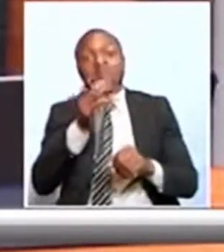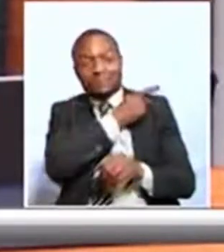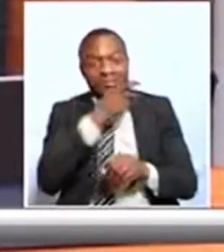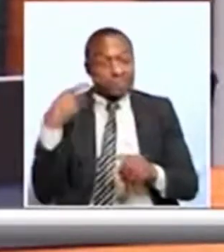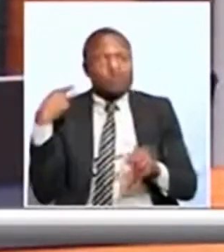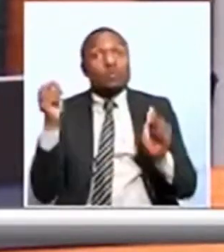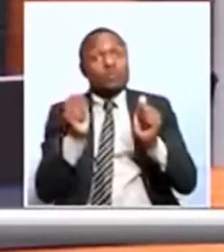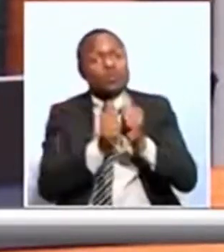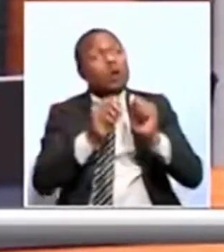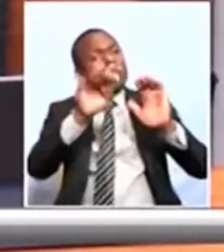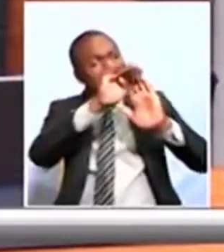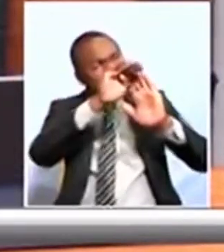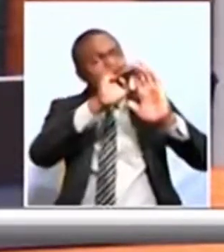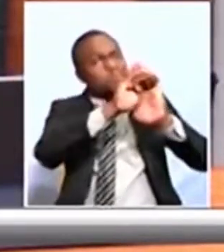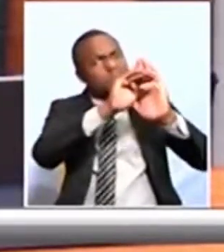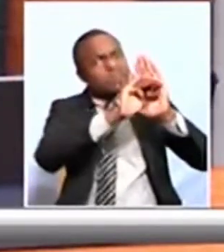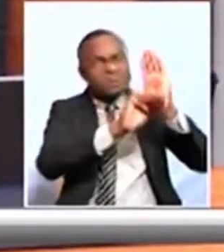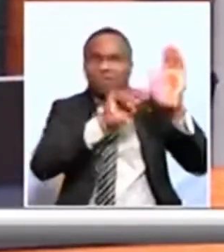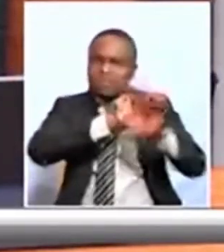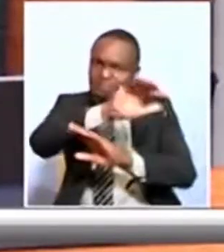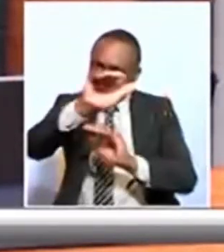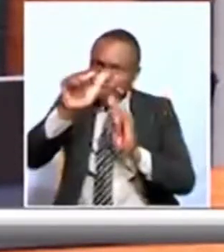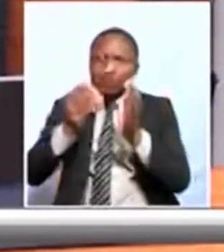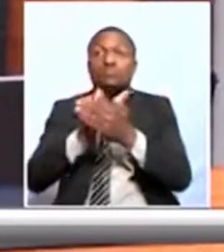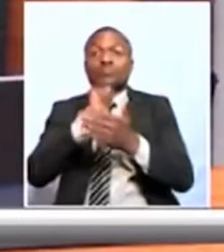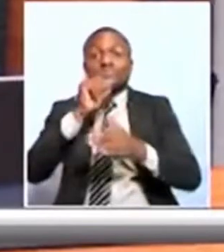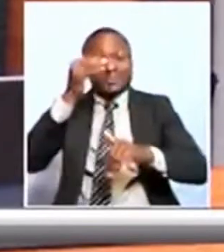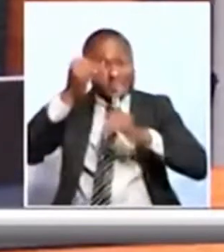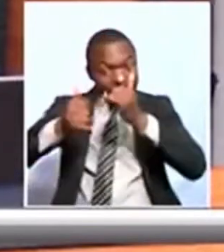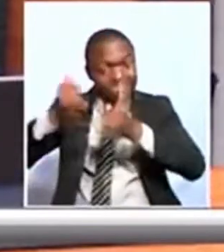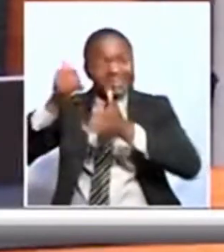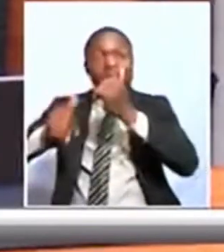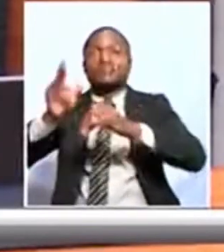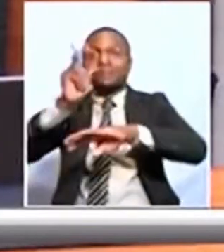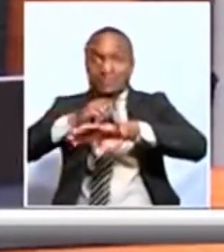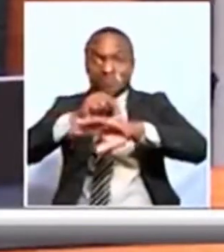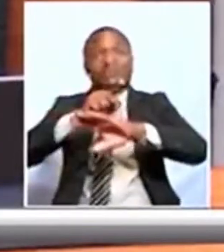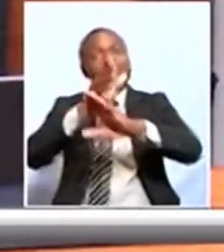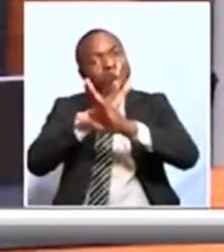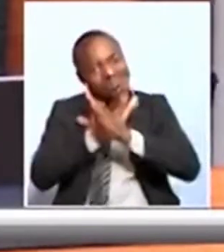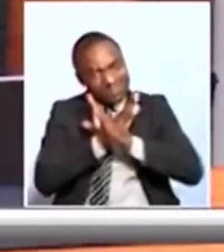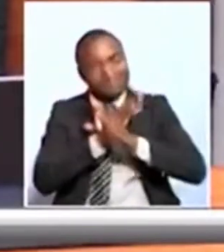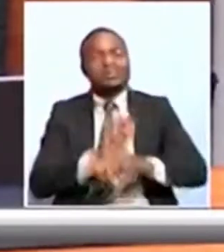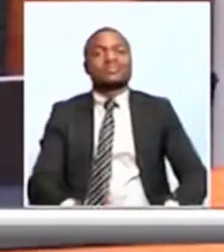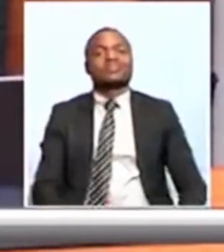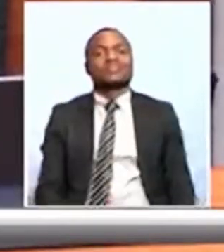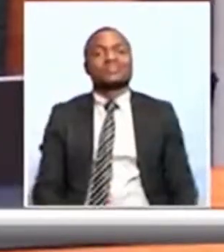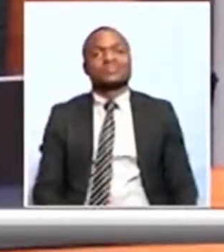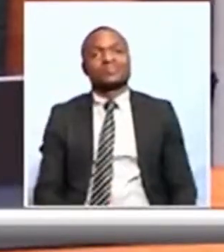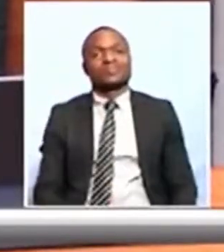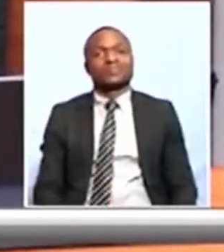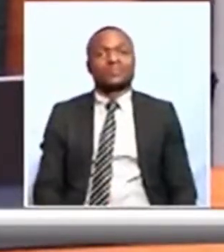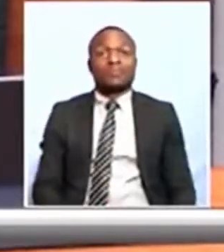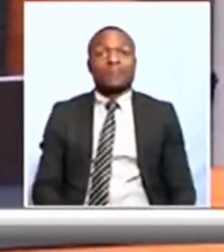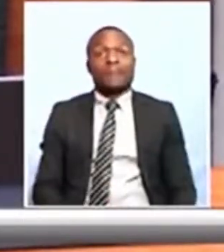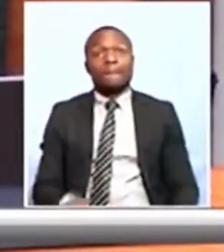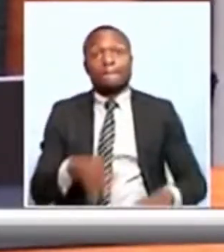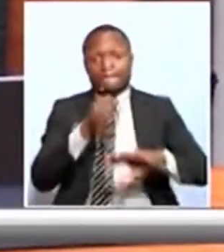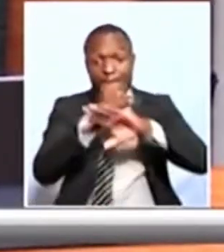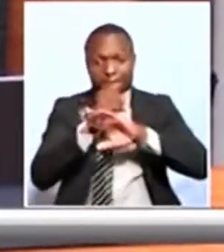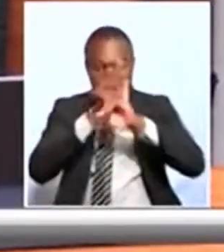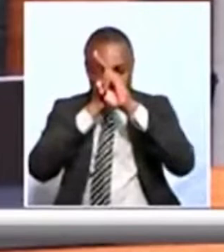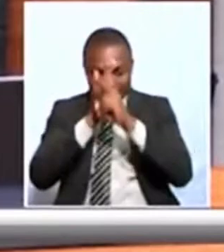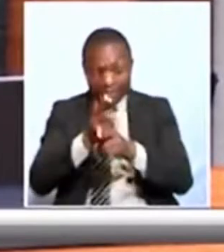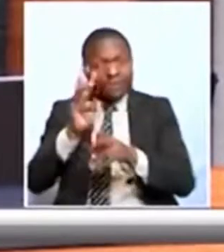of all the unfinished projects throughout the country. I'll invite the